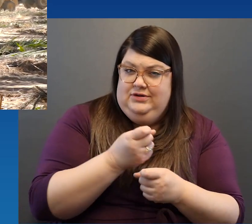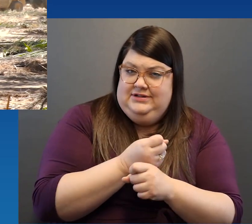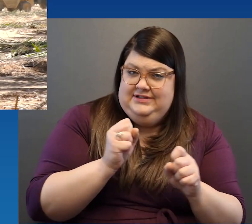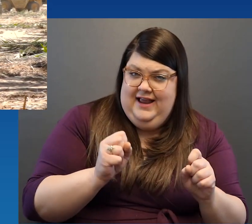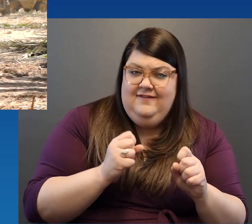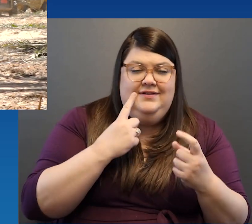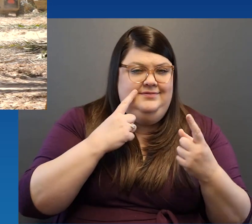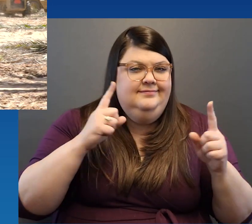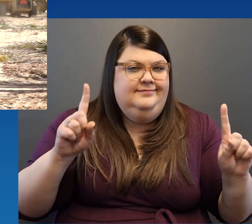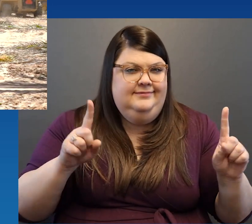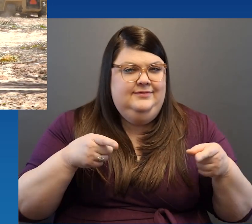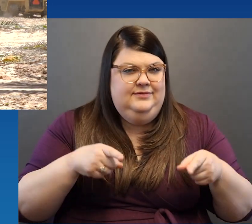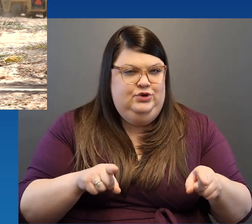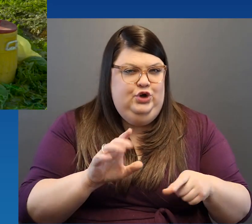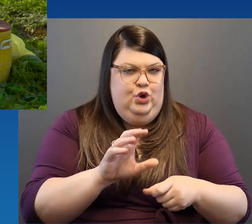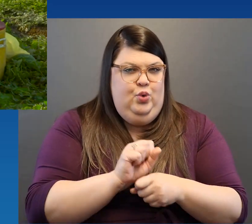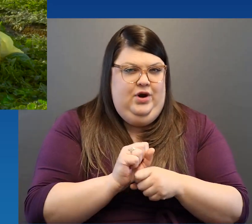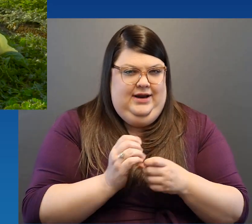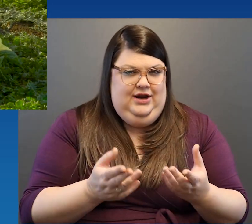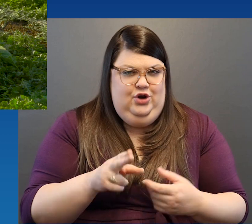while working in the U.S.